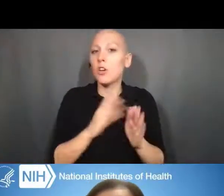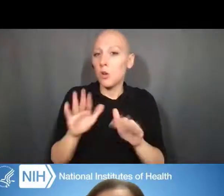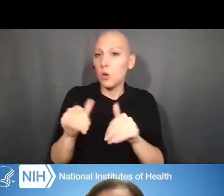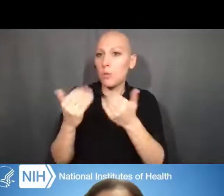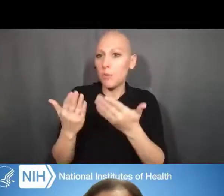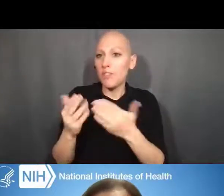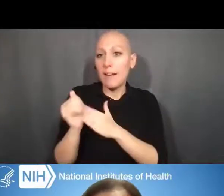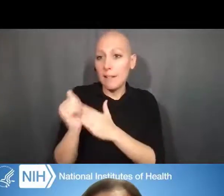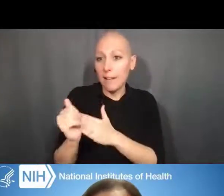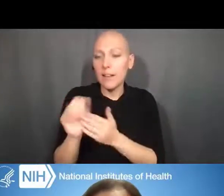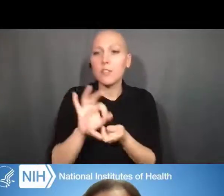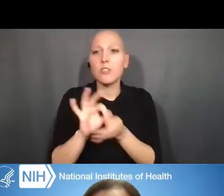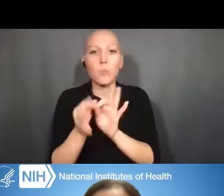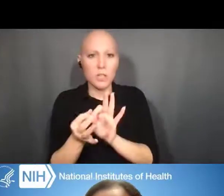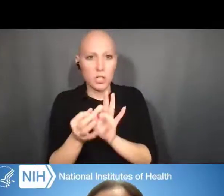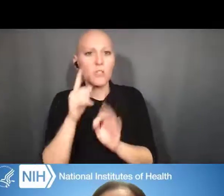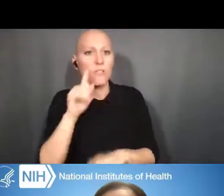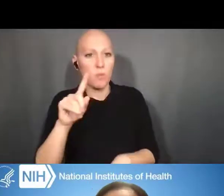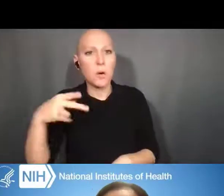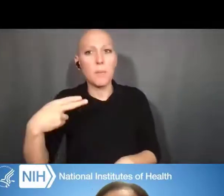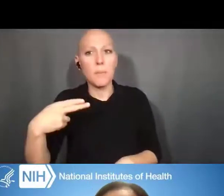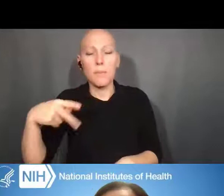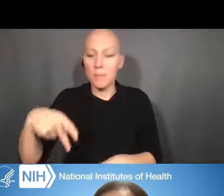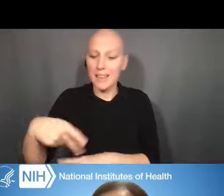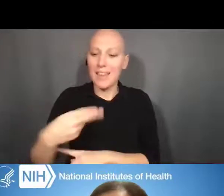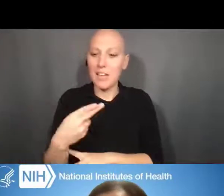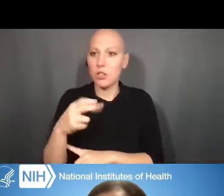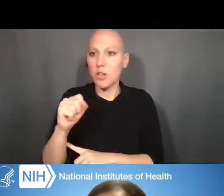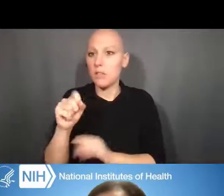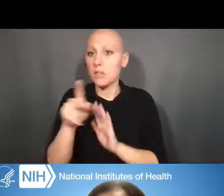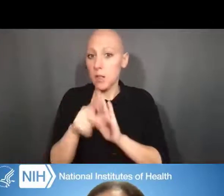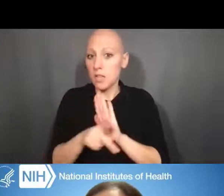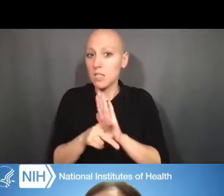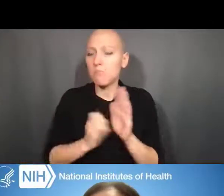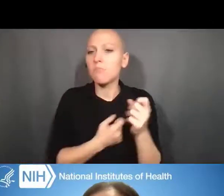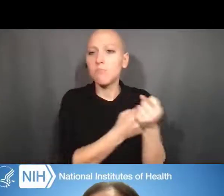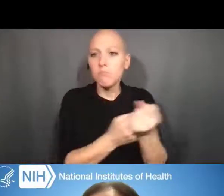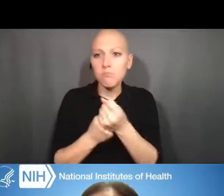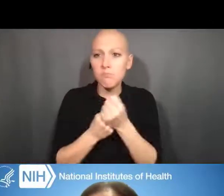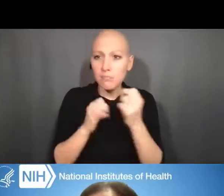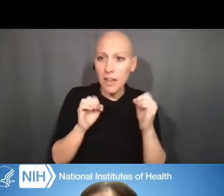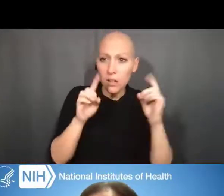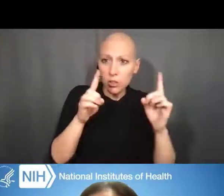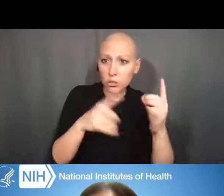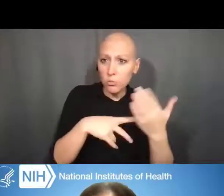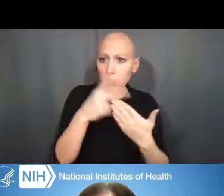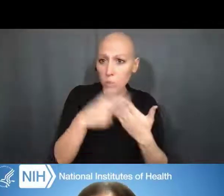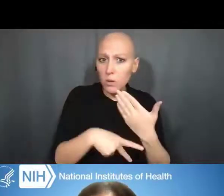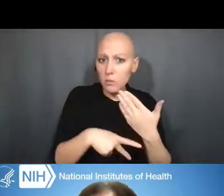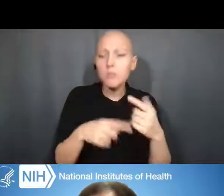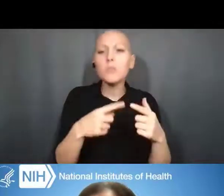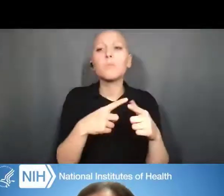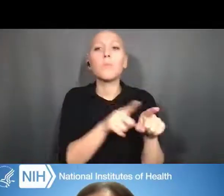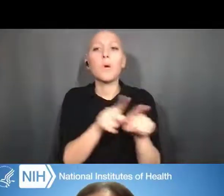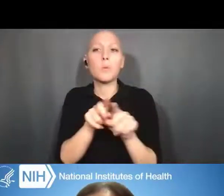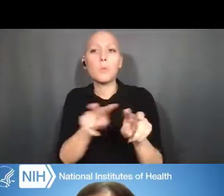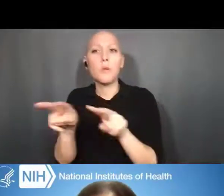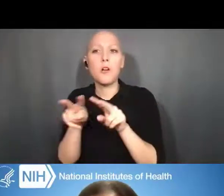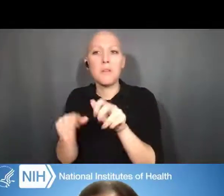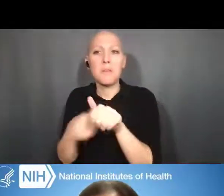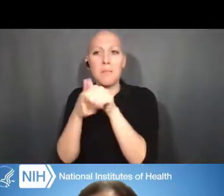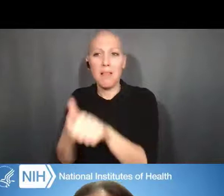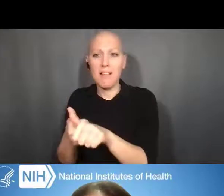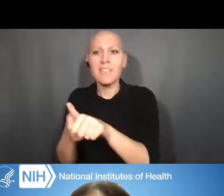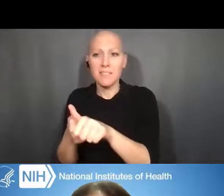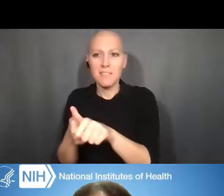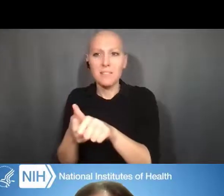of the PHS policy. We support educational programs, and we monitor compliance with the policy, all in an